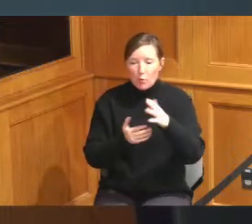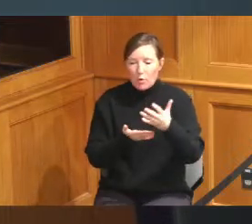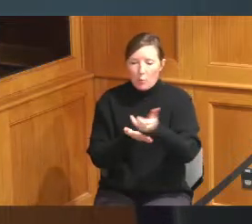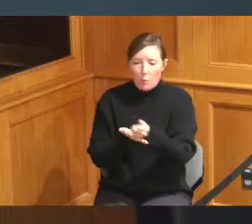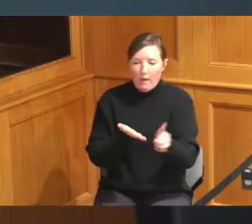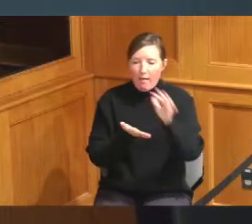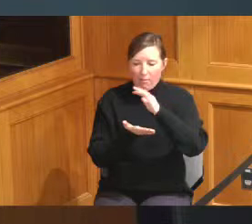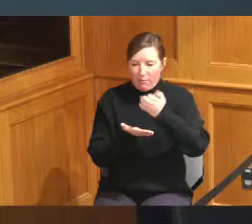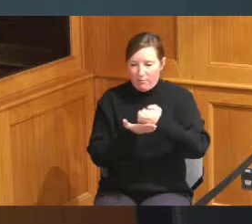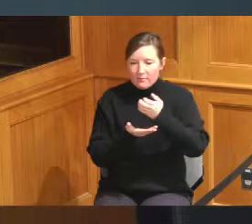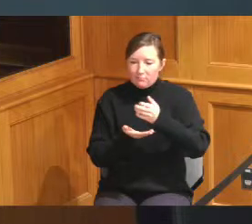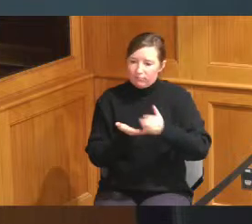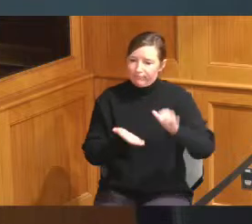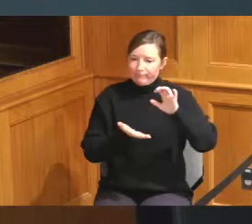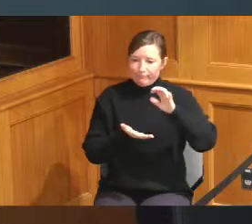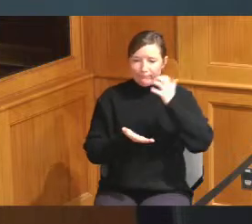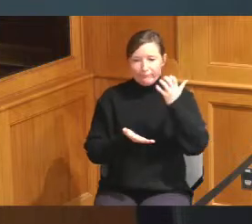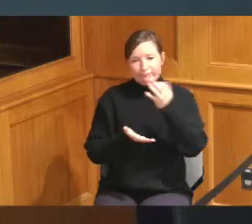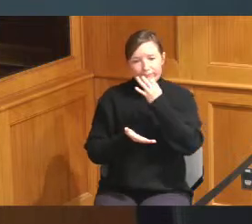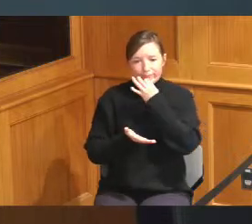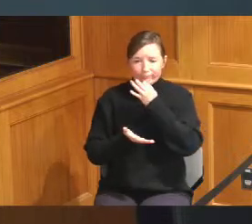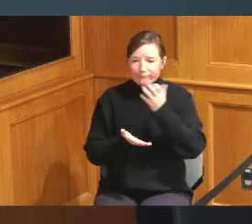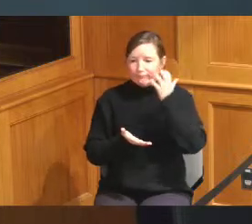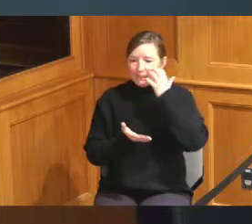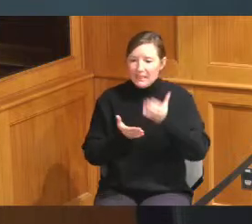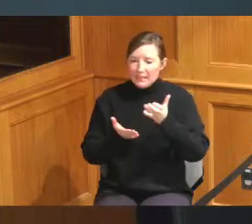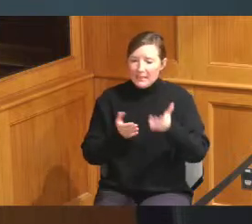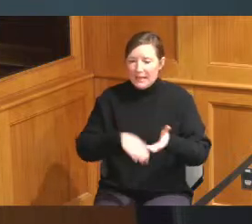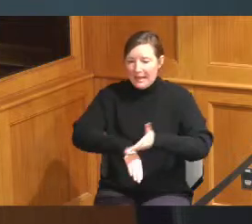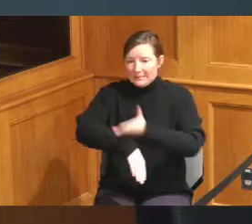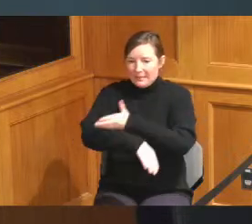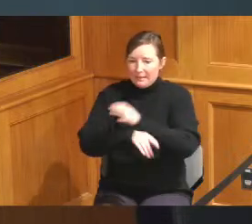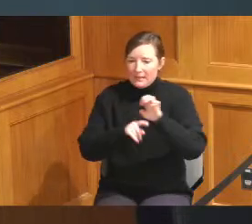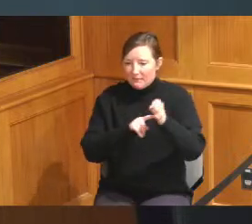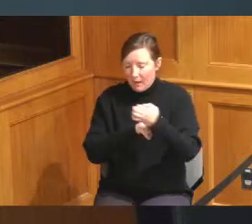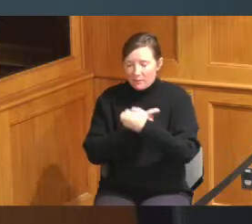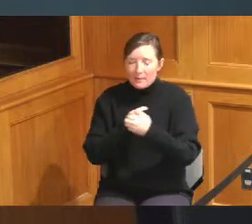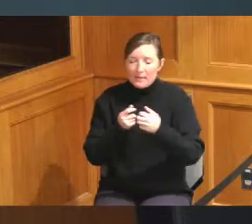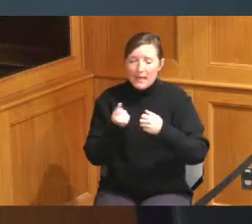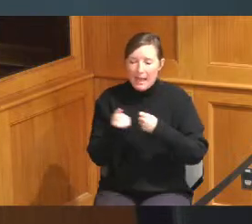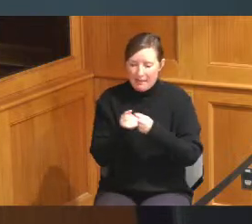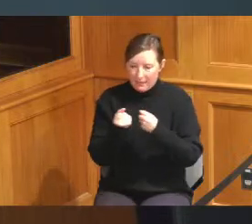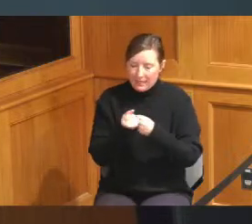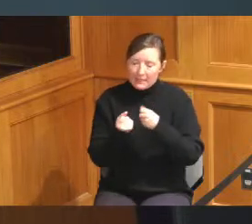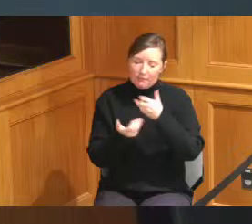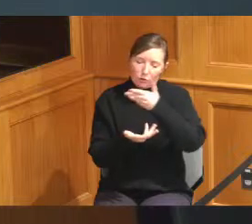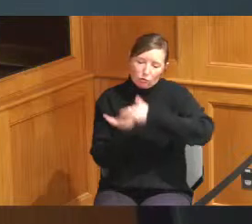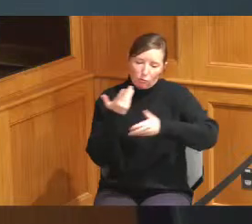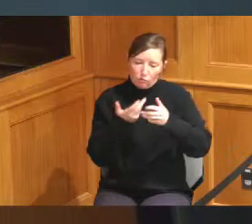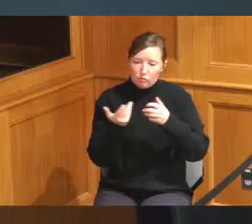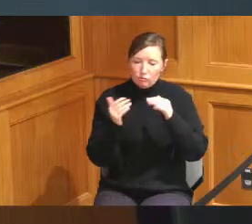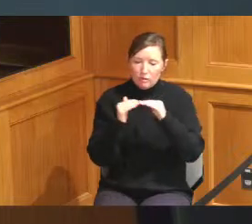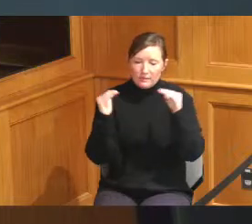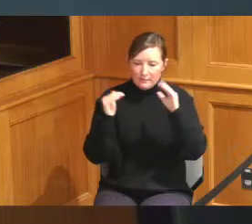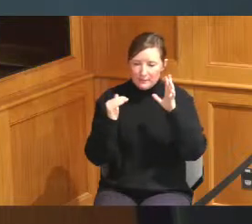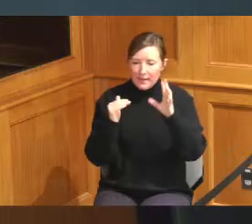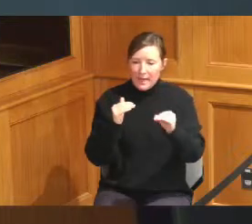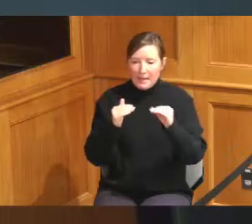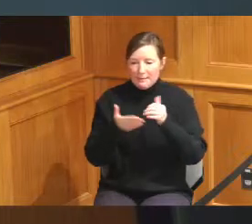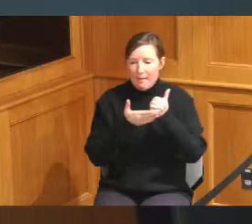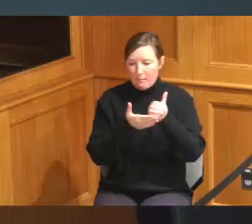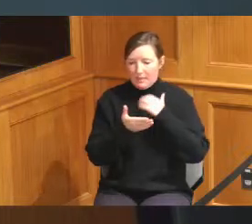wealth, enhancing our environment, advocating for social justice, and uplifting our local community.